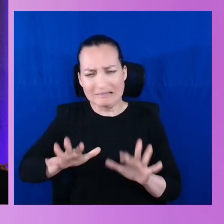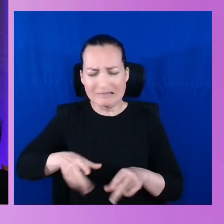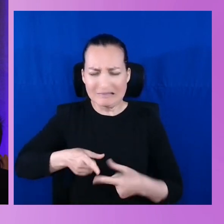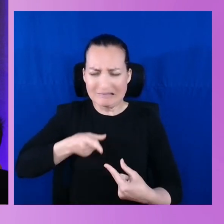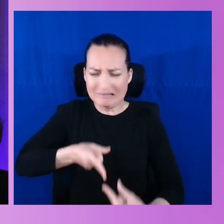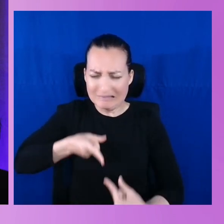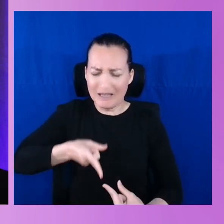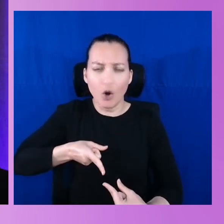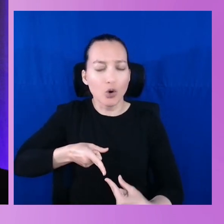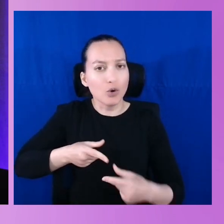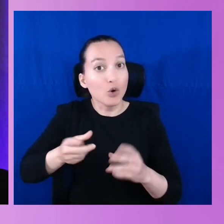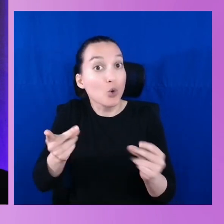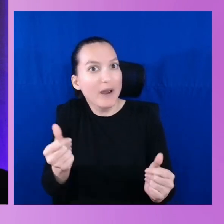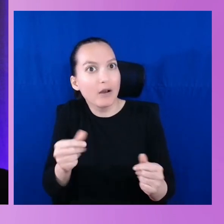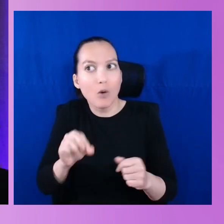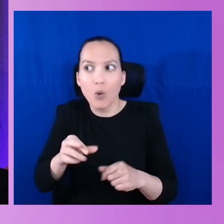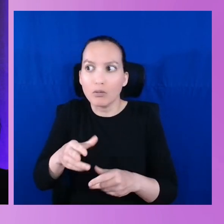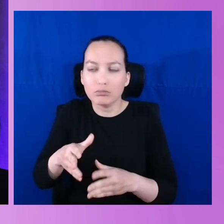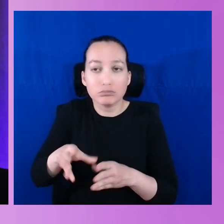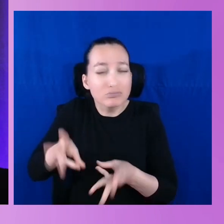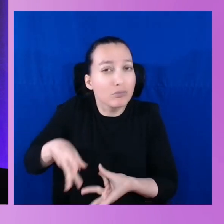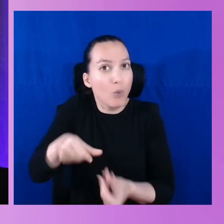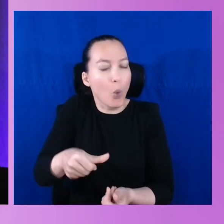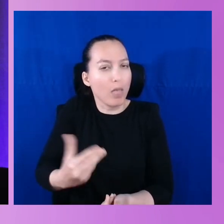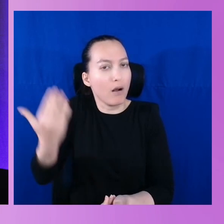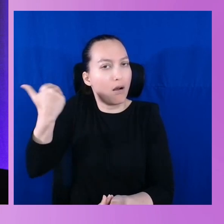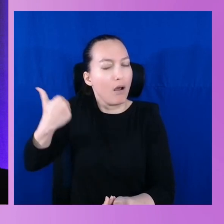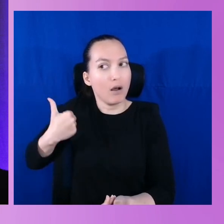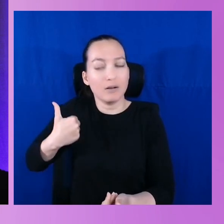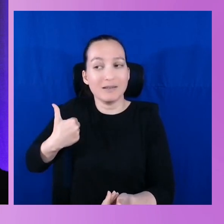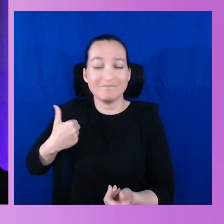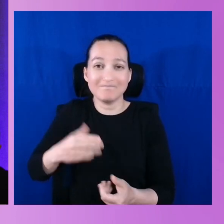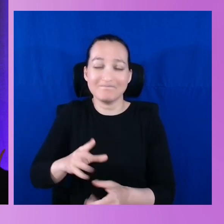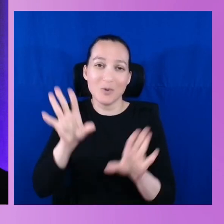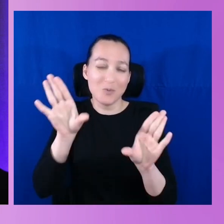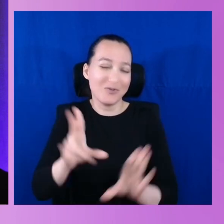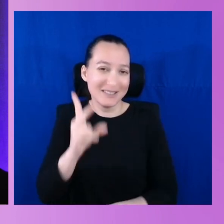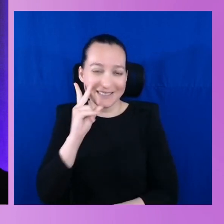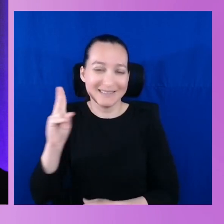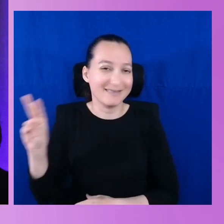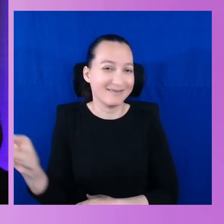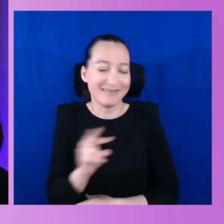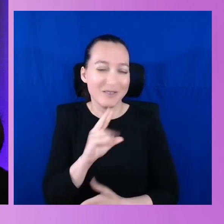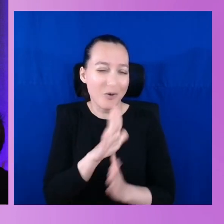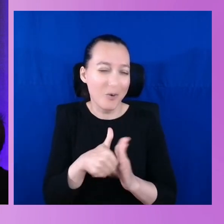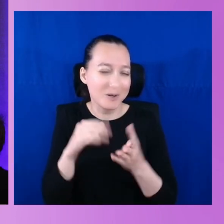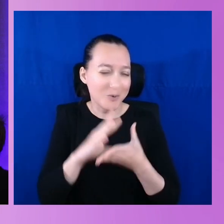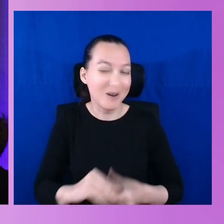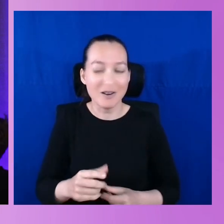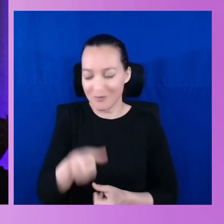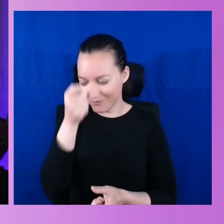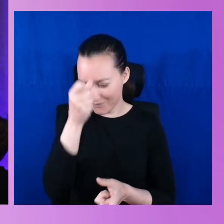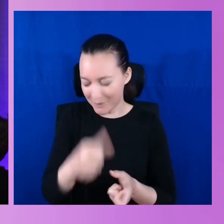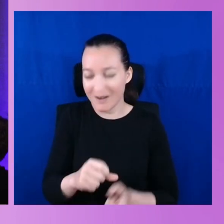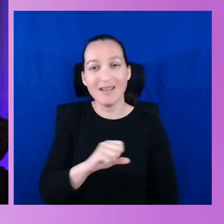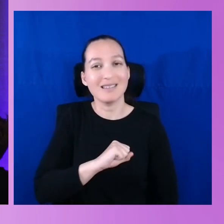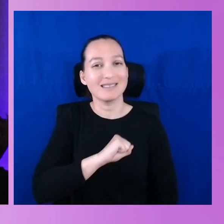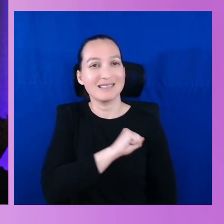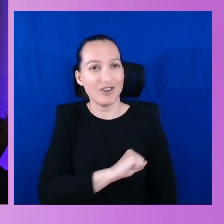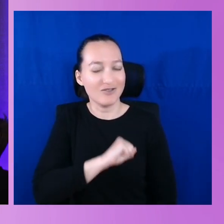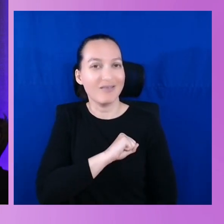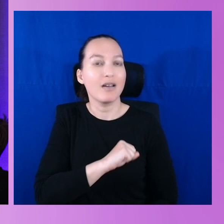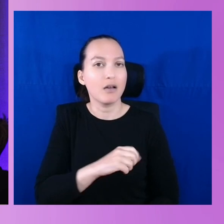or as productively in the past. And so it's just been awesome to see these stories. I remember early on too, Sachi got a very impassionate